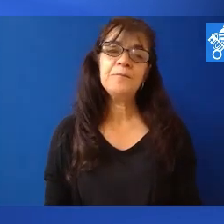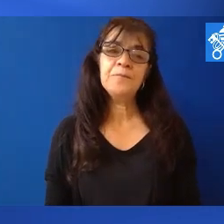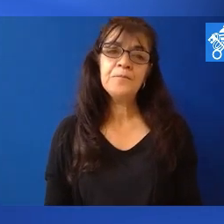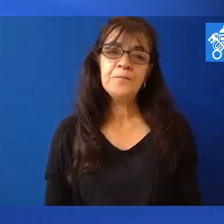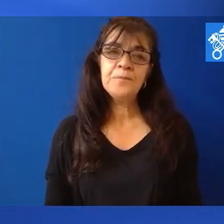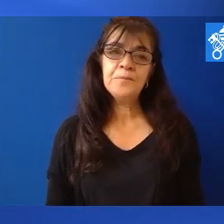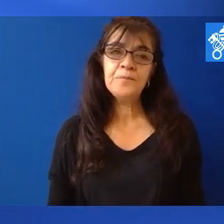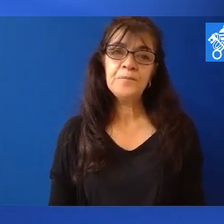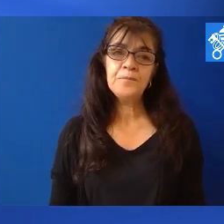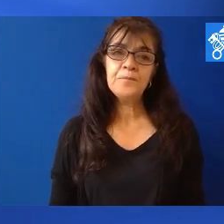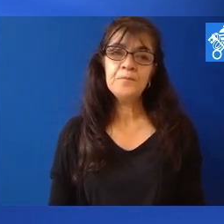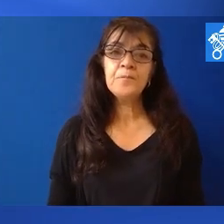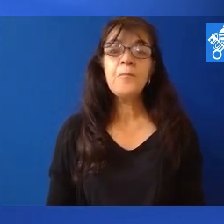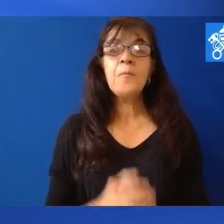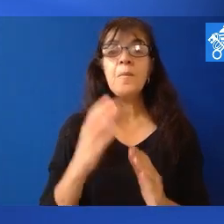the square.